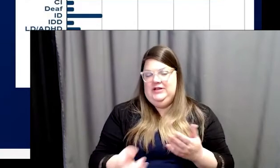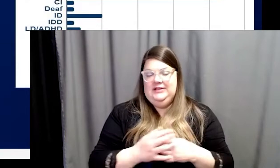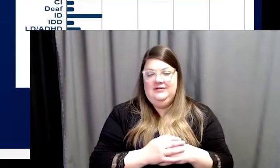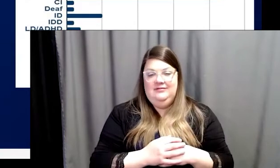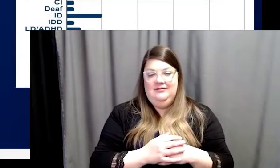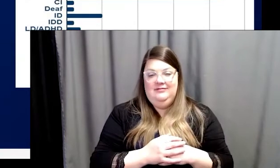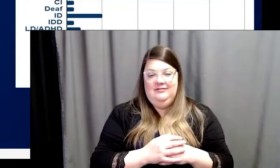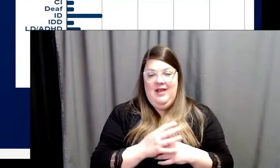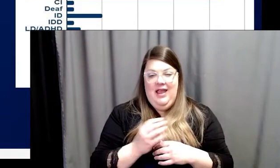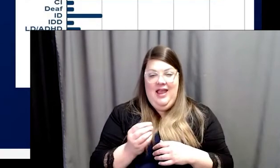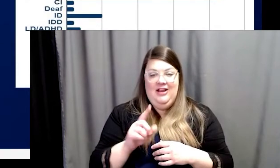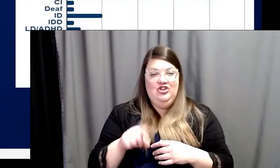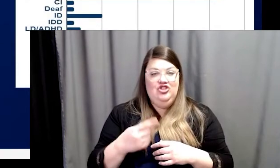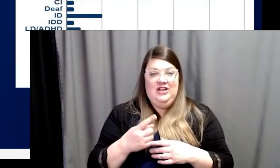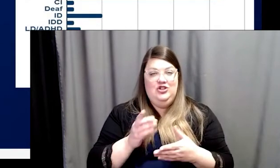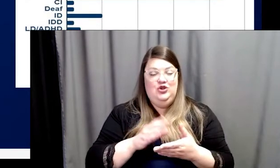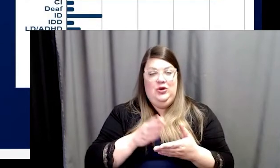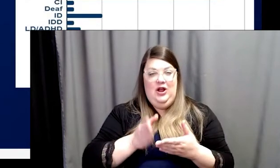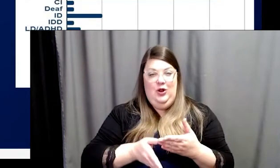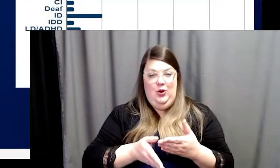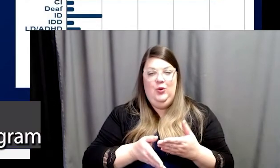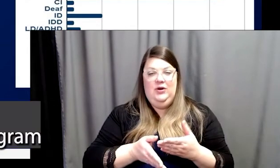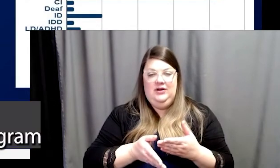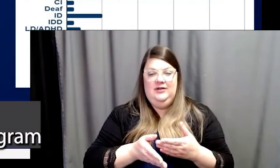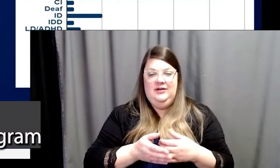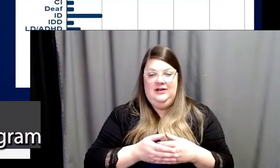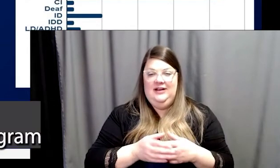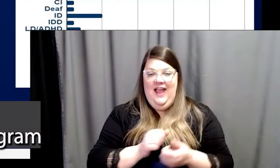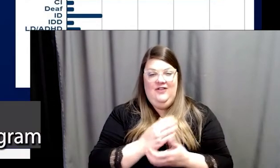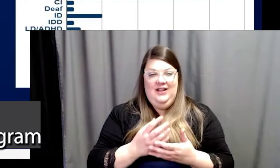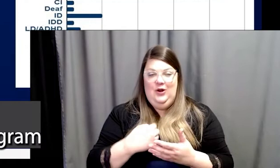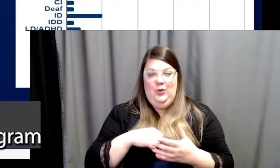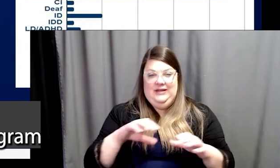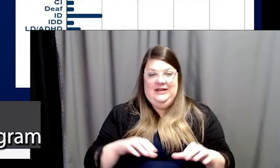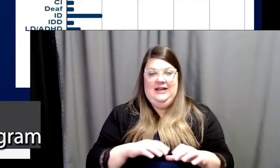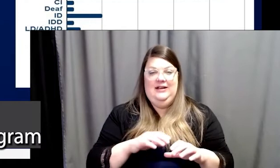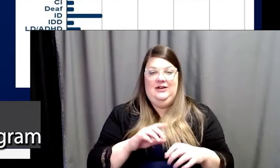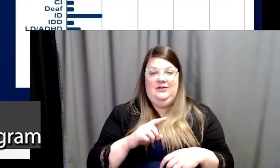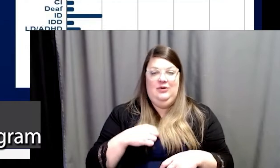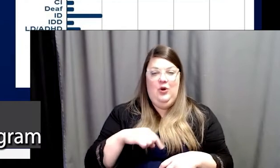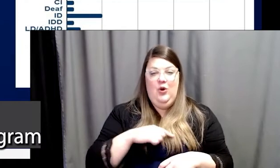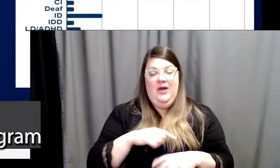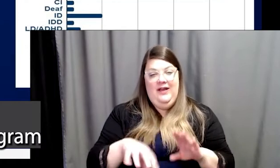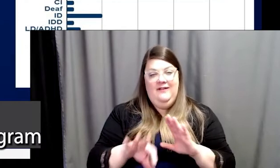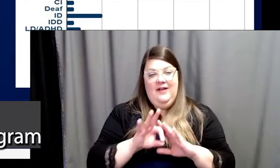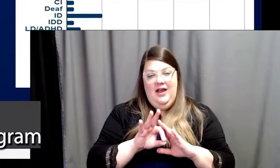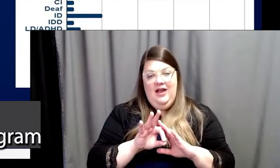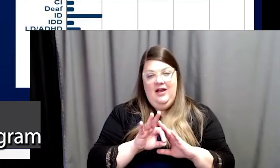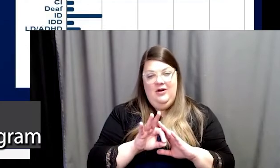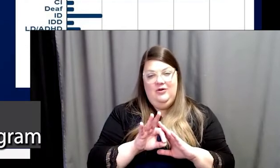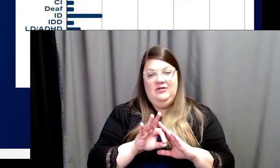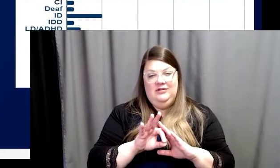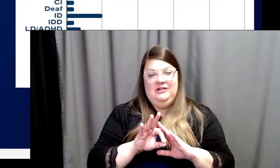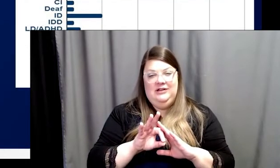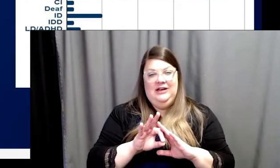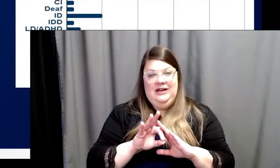And just to conclude everything that we did, we found it intergenerational